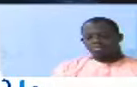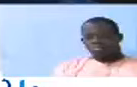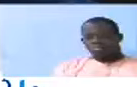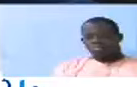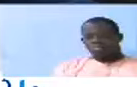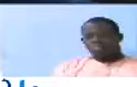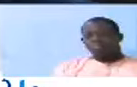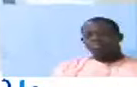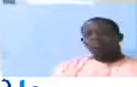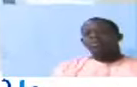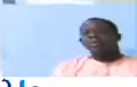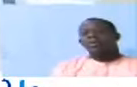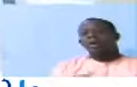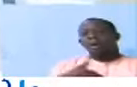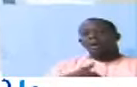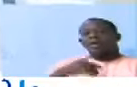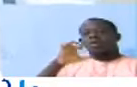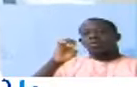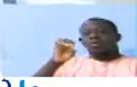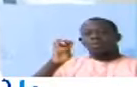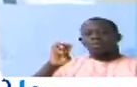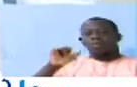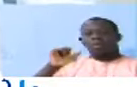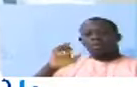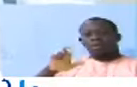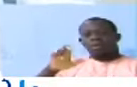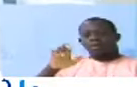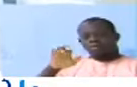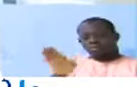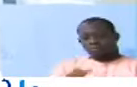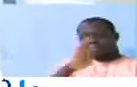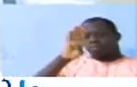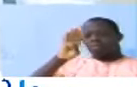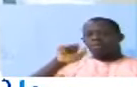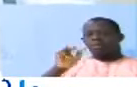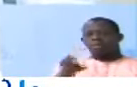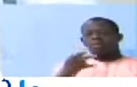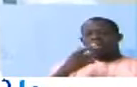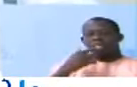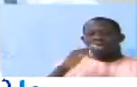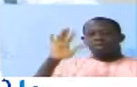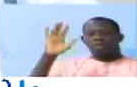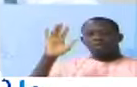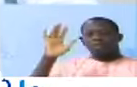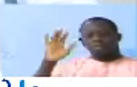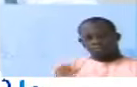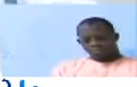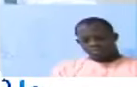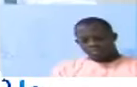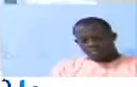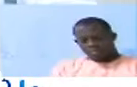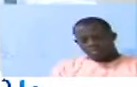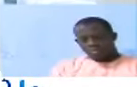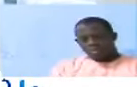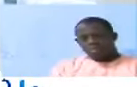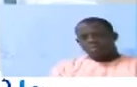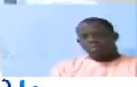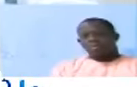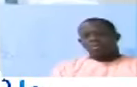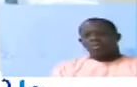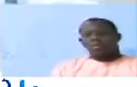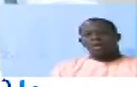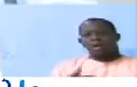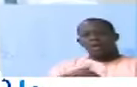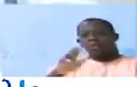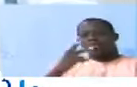Hi, Omar Bah. Nte Omar Bah. Nte Omar Bah. Do swear. Mbenkan lako. Mbenkan lako. I'll speak the